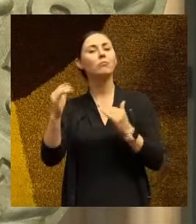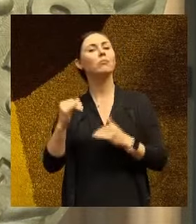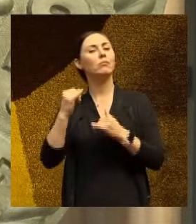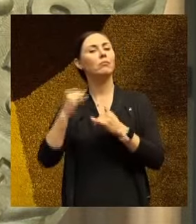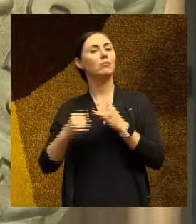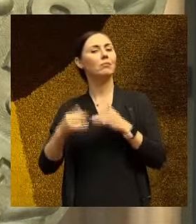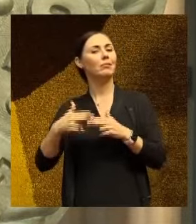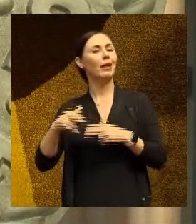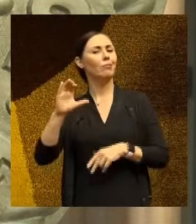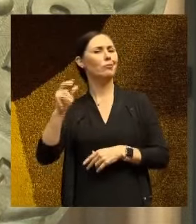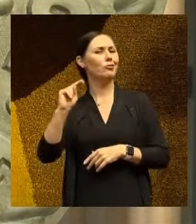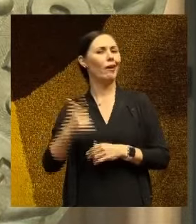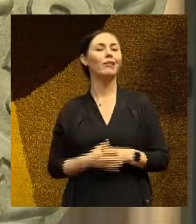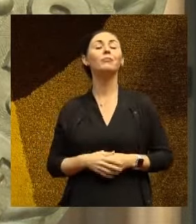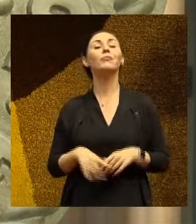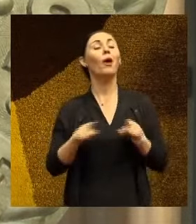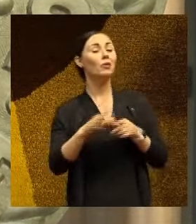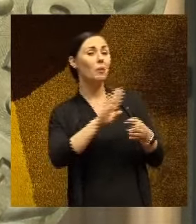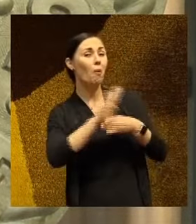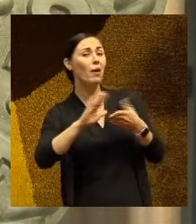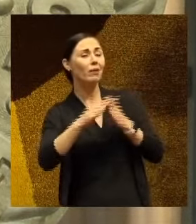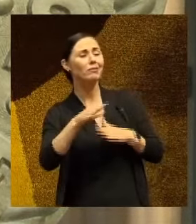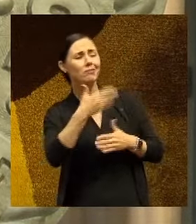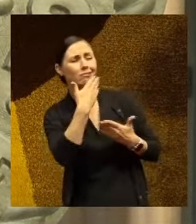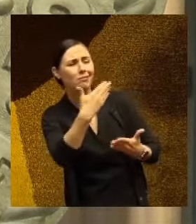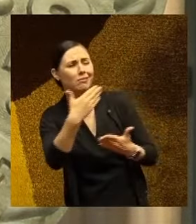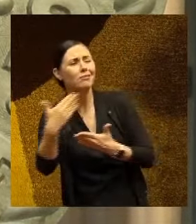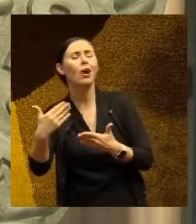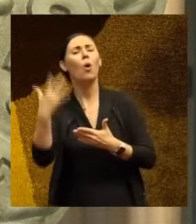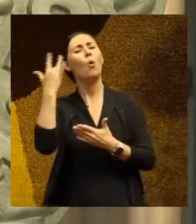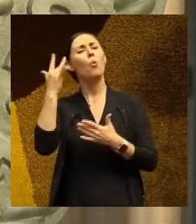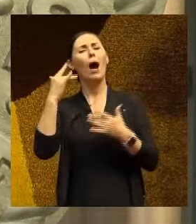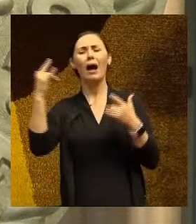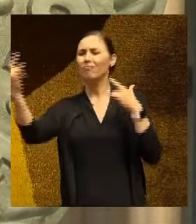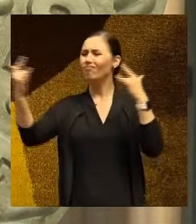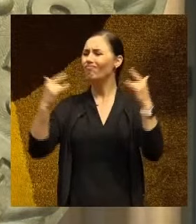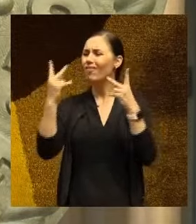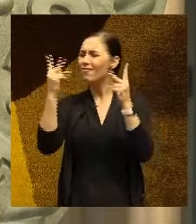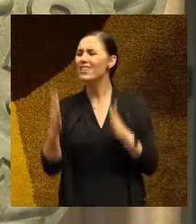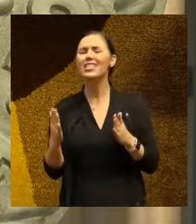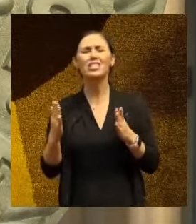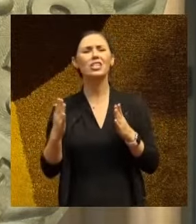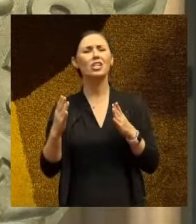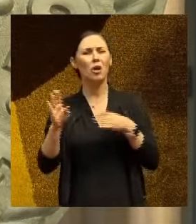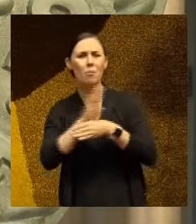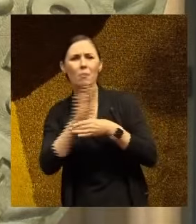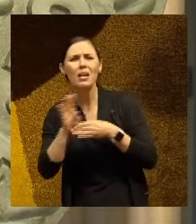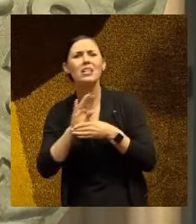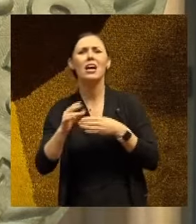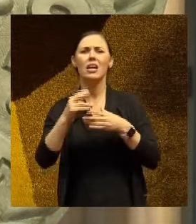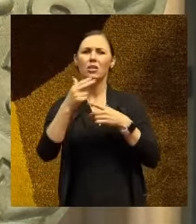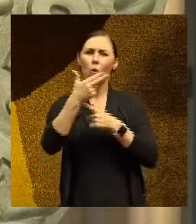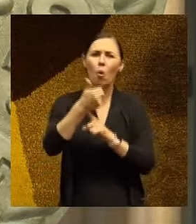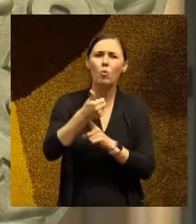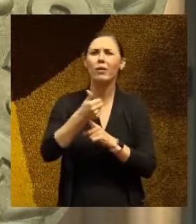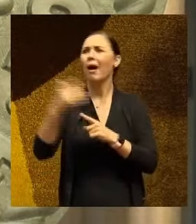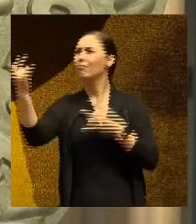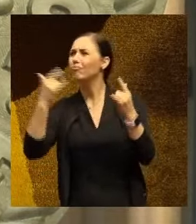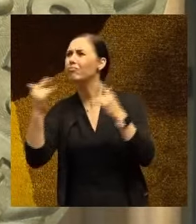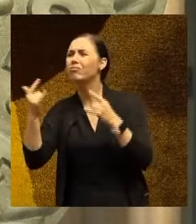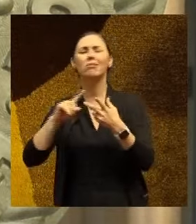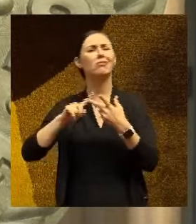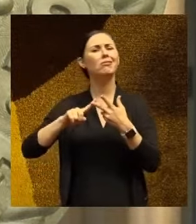business community, the visitor industry, including hotels, airlines, and attractions, the Hawaii